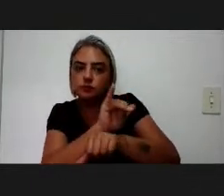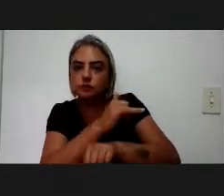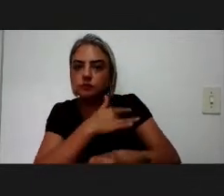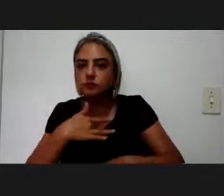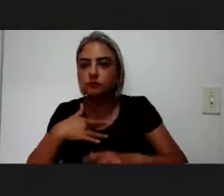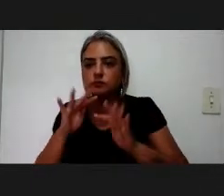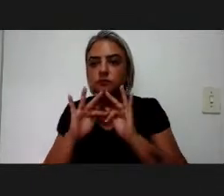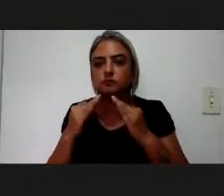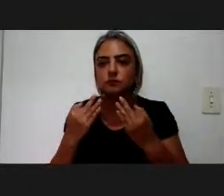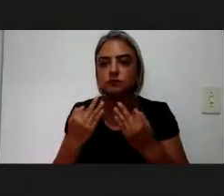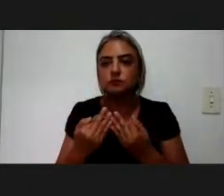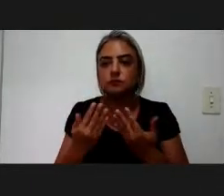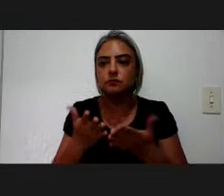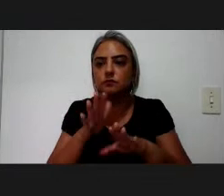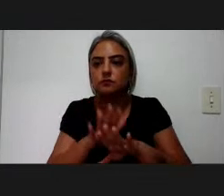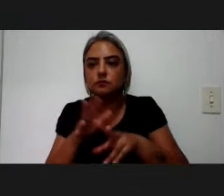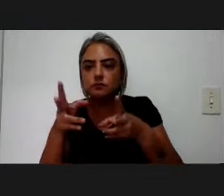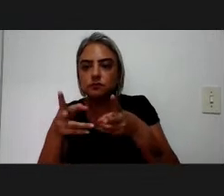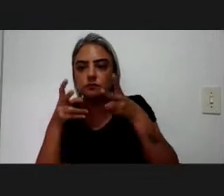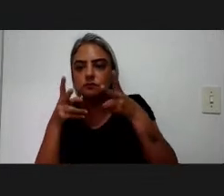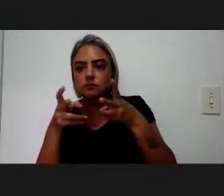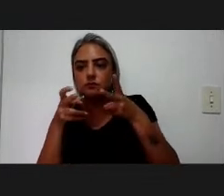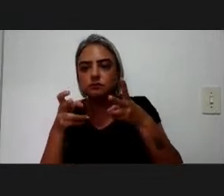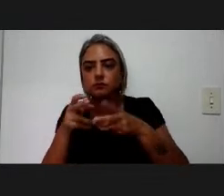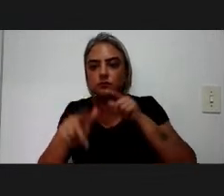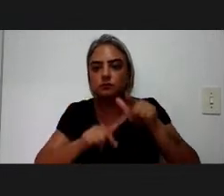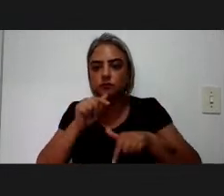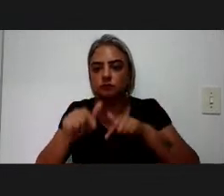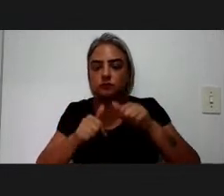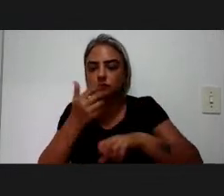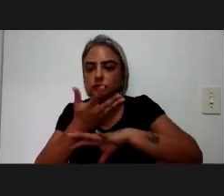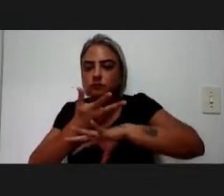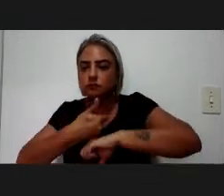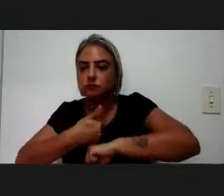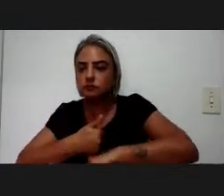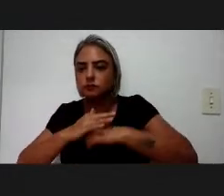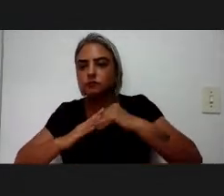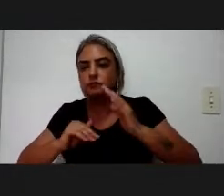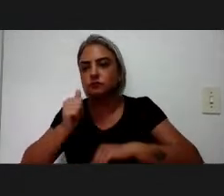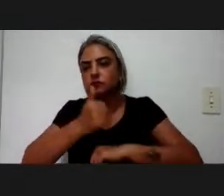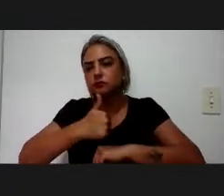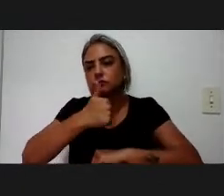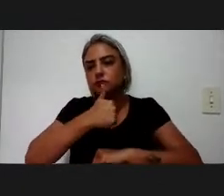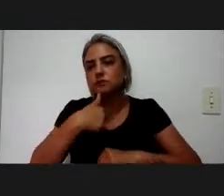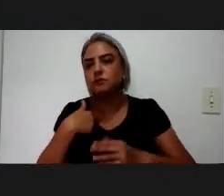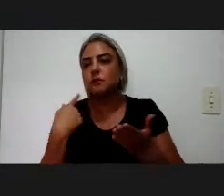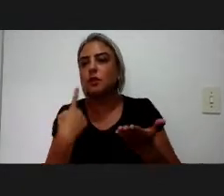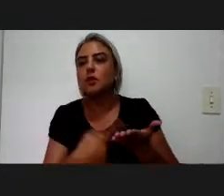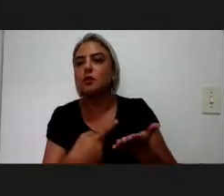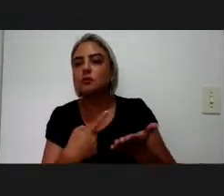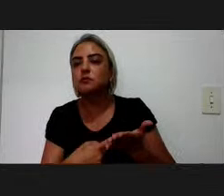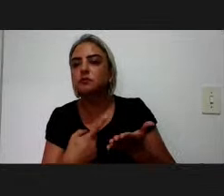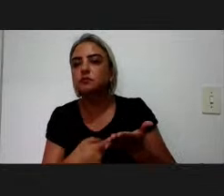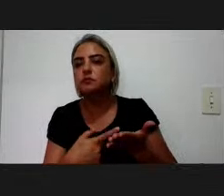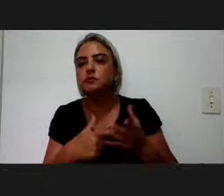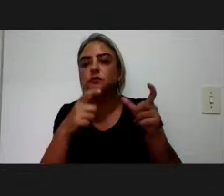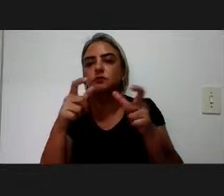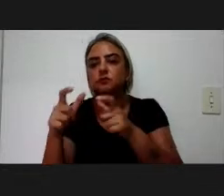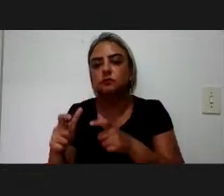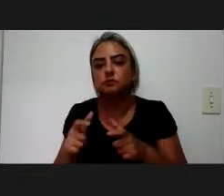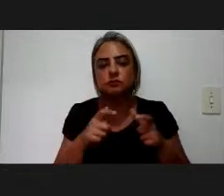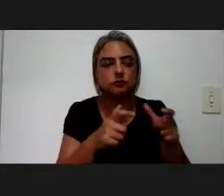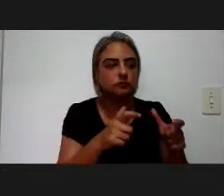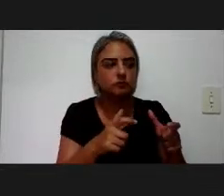make it with the family health care strength and the multi-professional